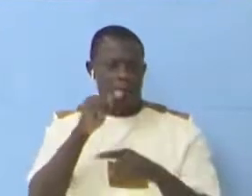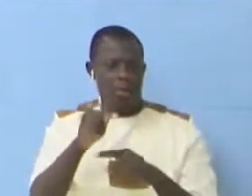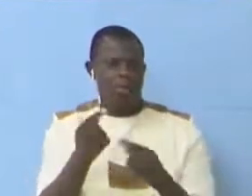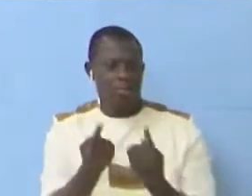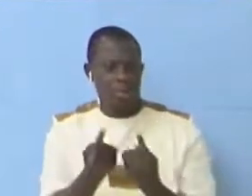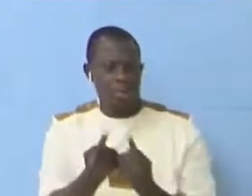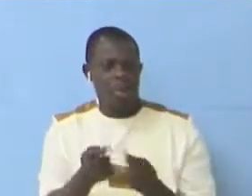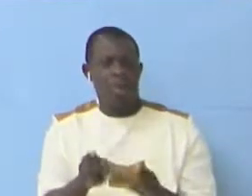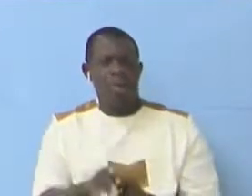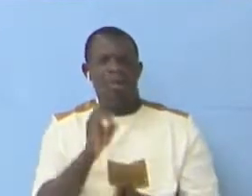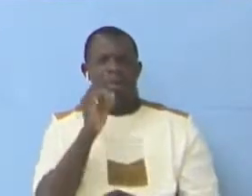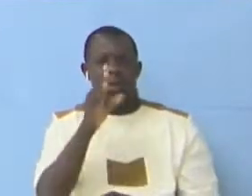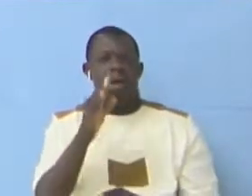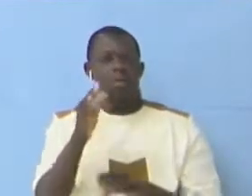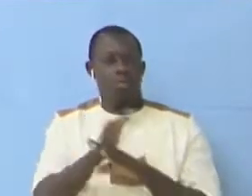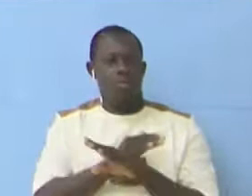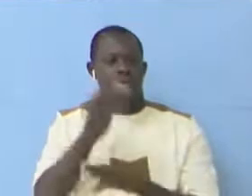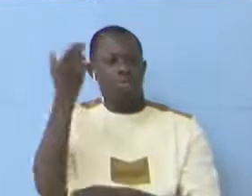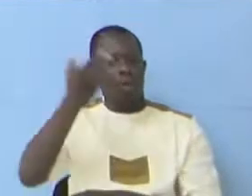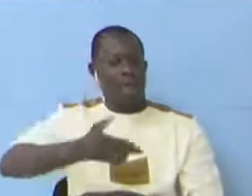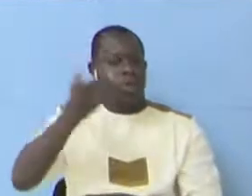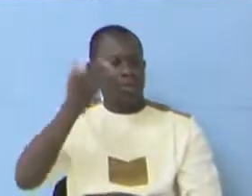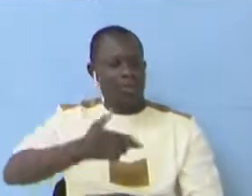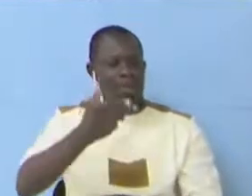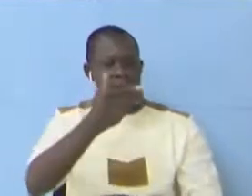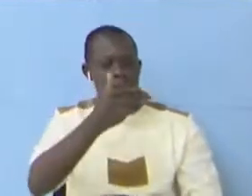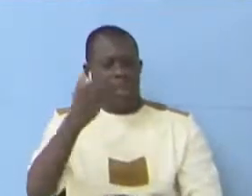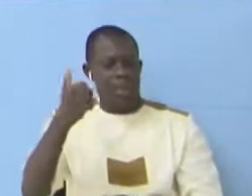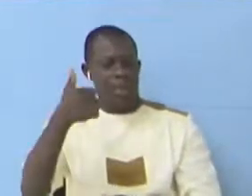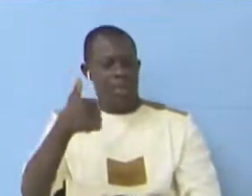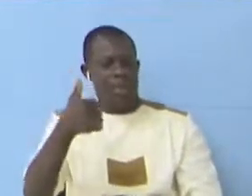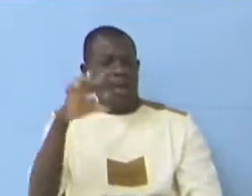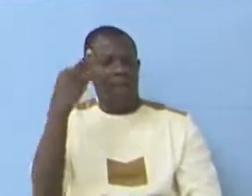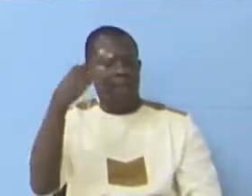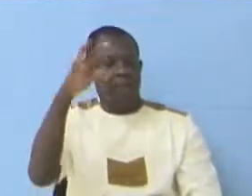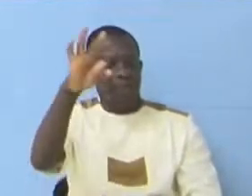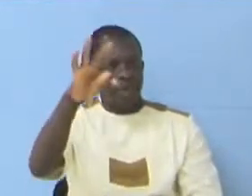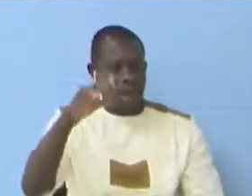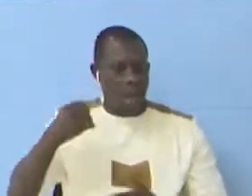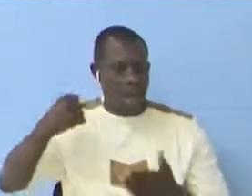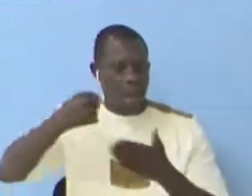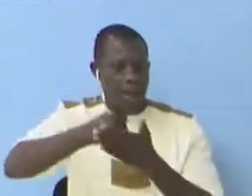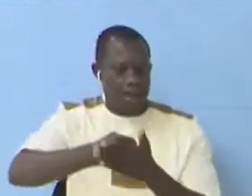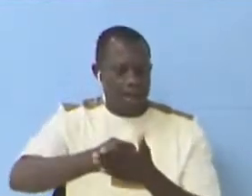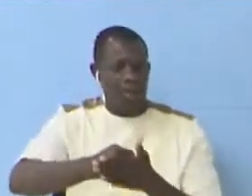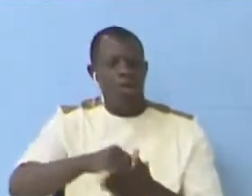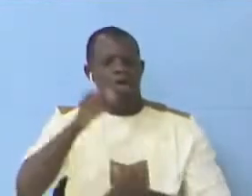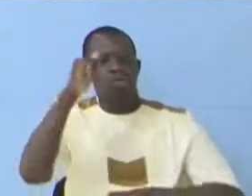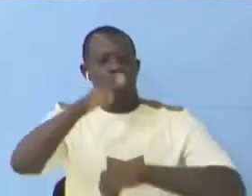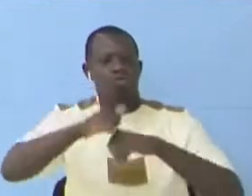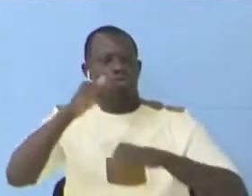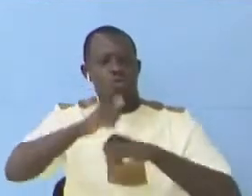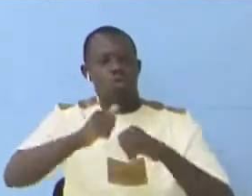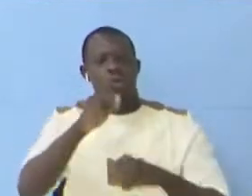Say the 1996 Farafenni attack and the torture